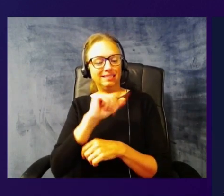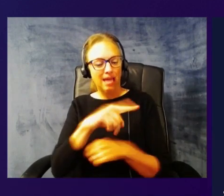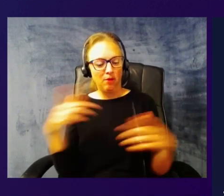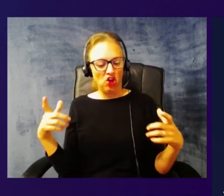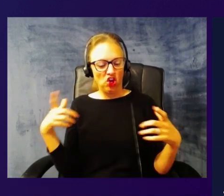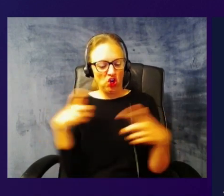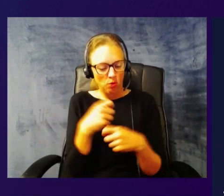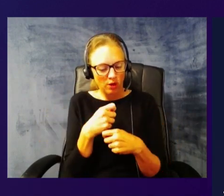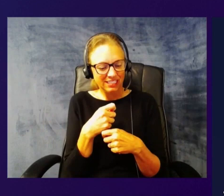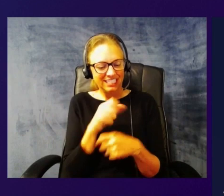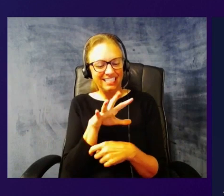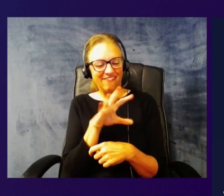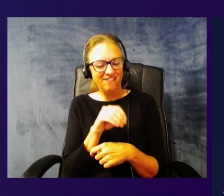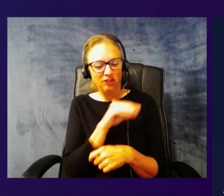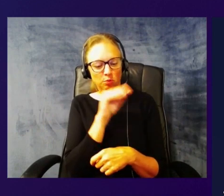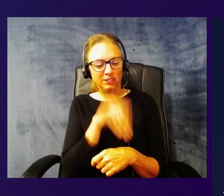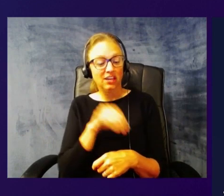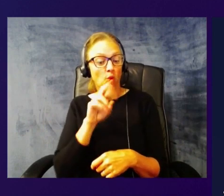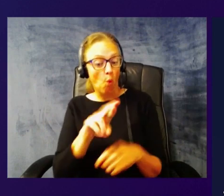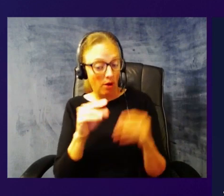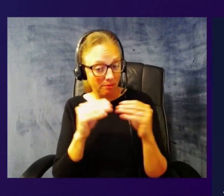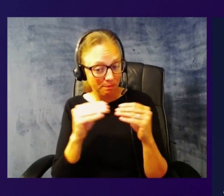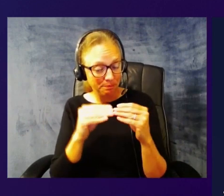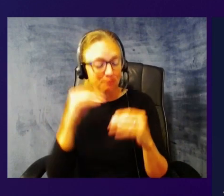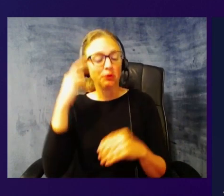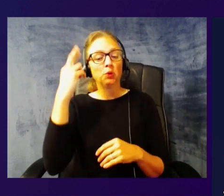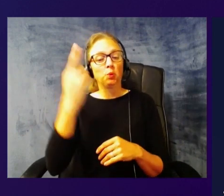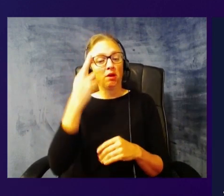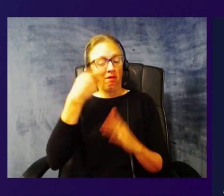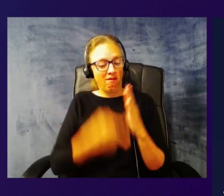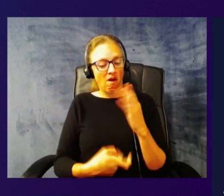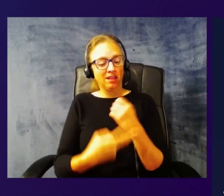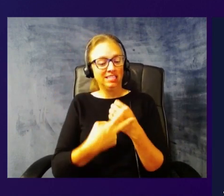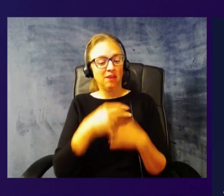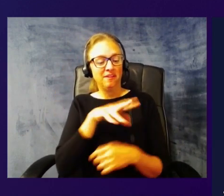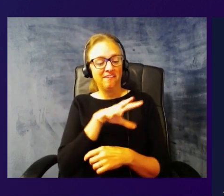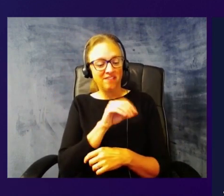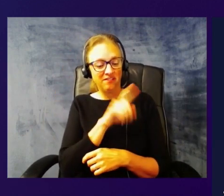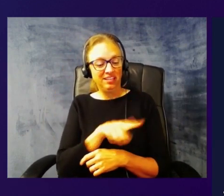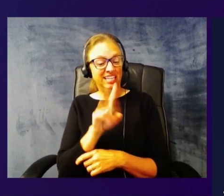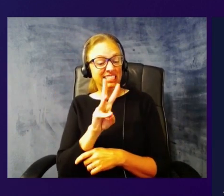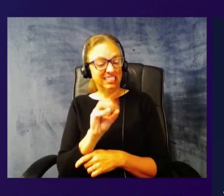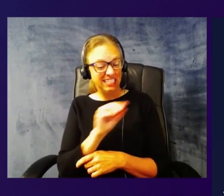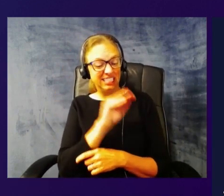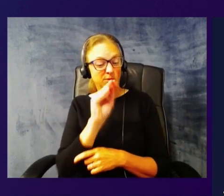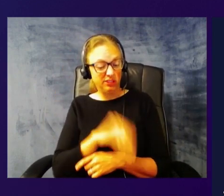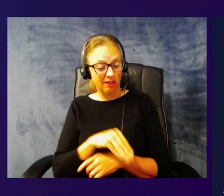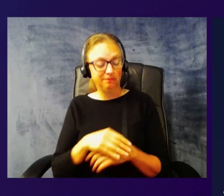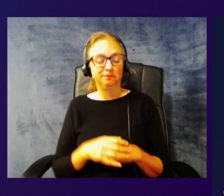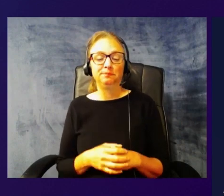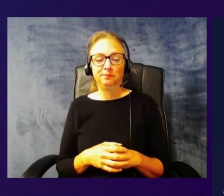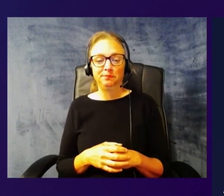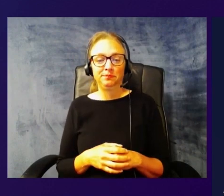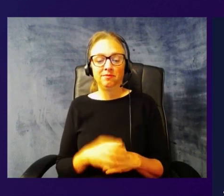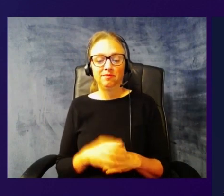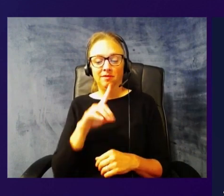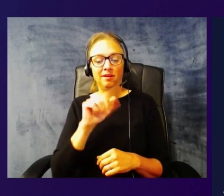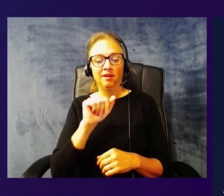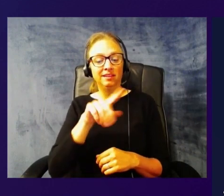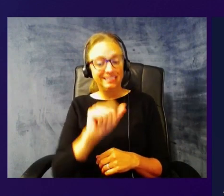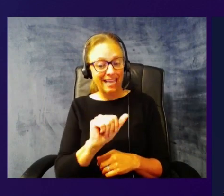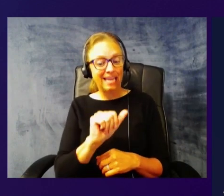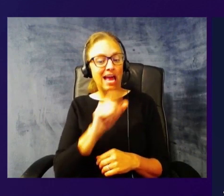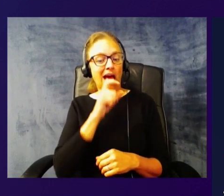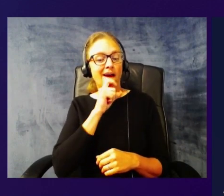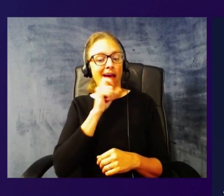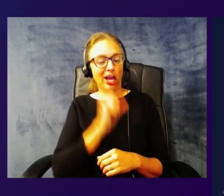by 50% or greater, realizing a cost savings of 50 to 60%. And as data ages, storing this data